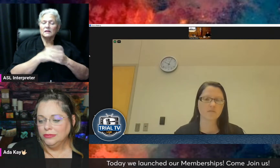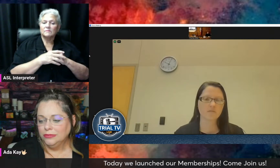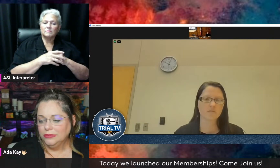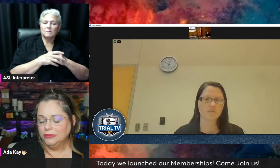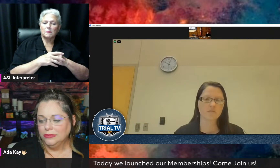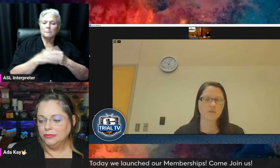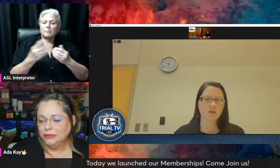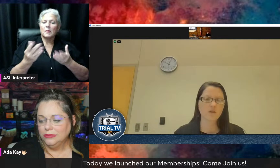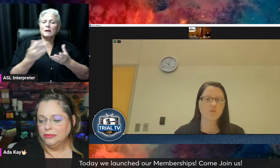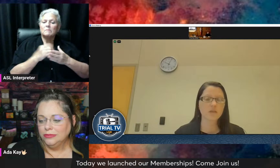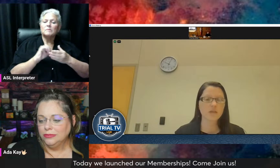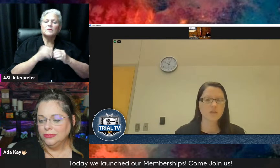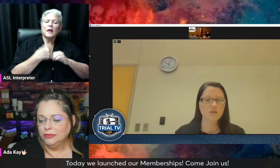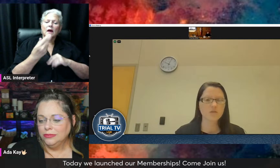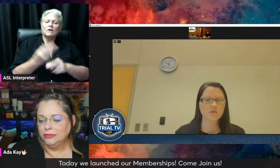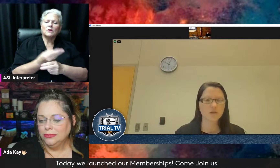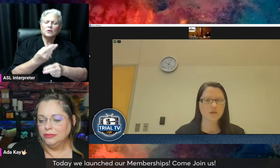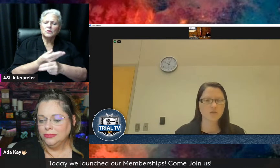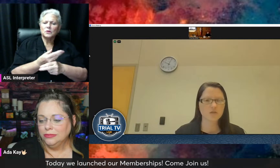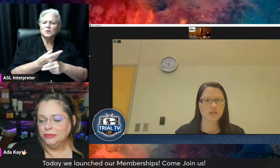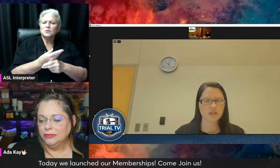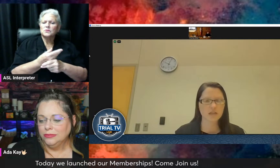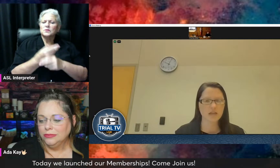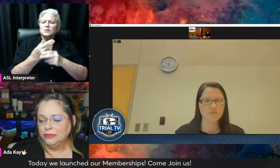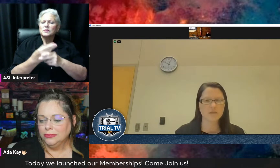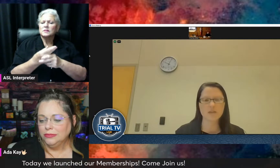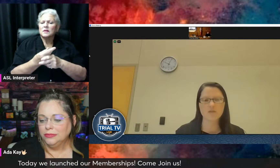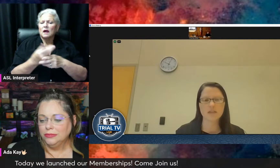identification? We can use friction ridge